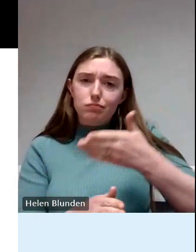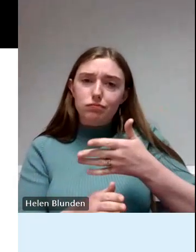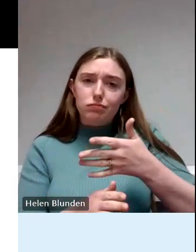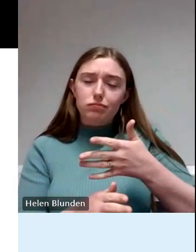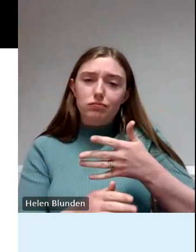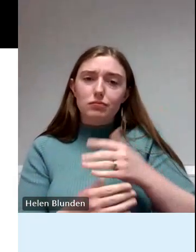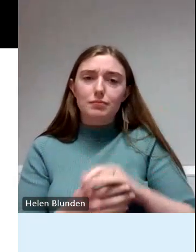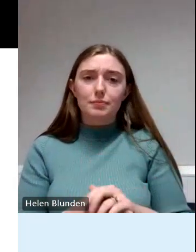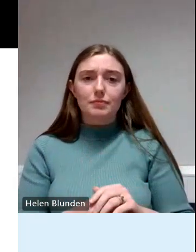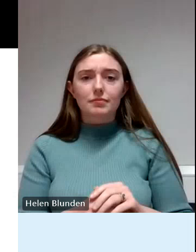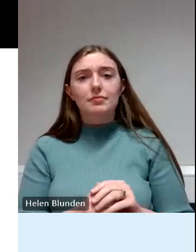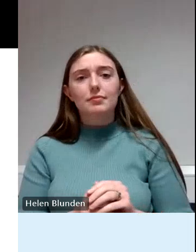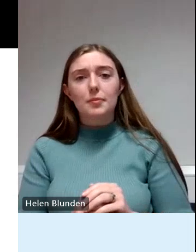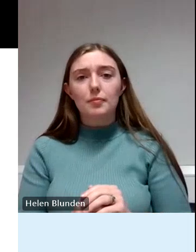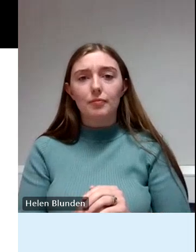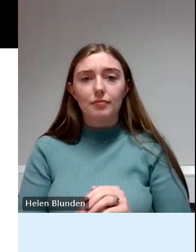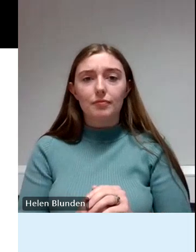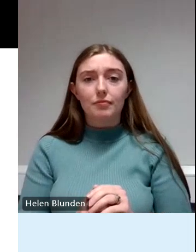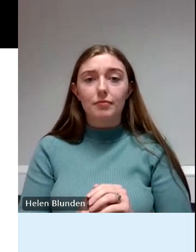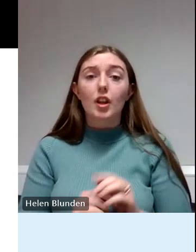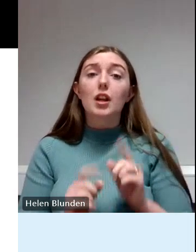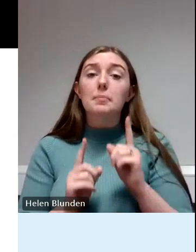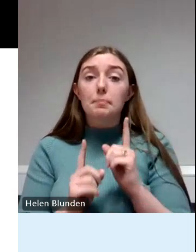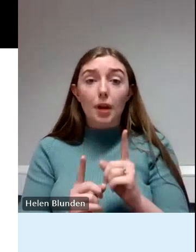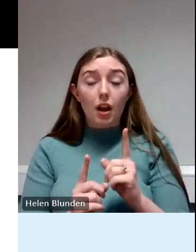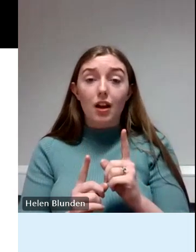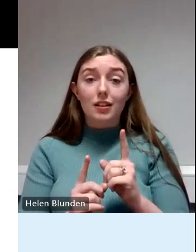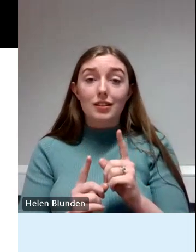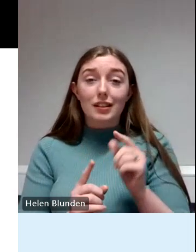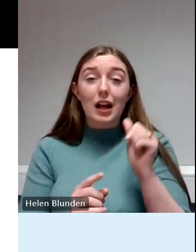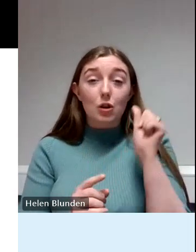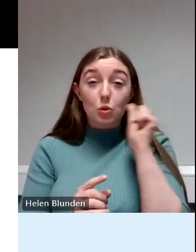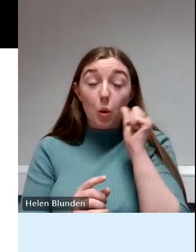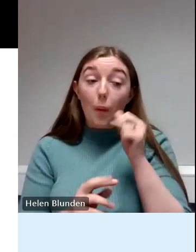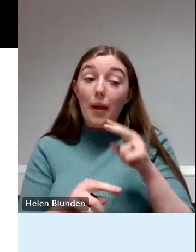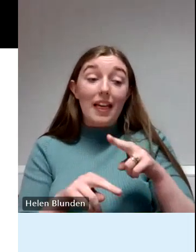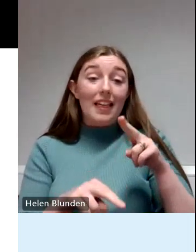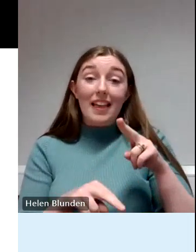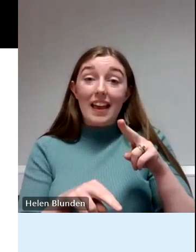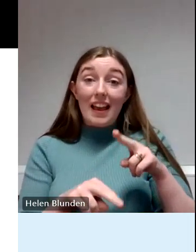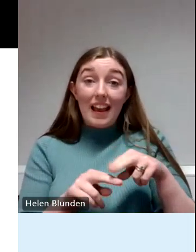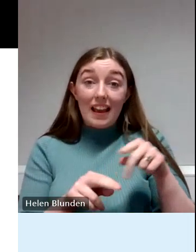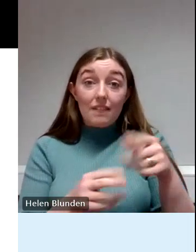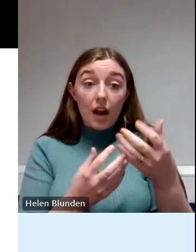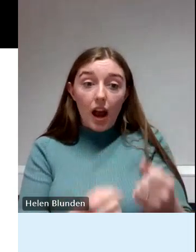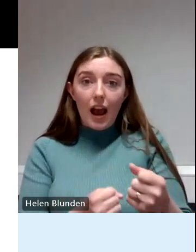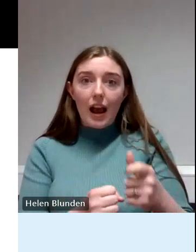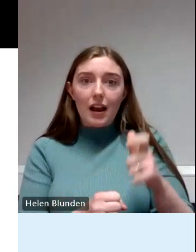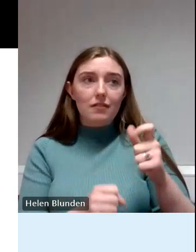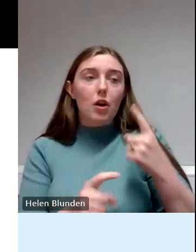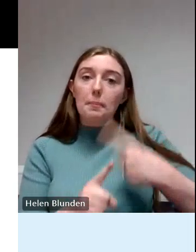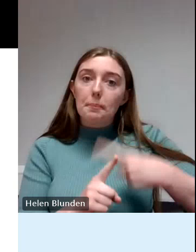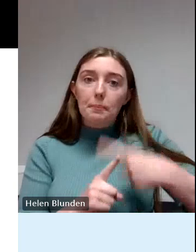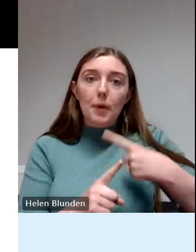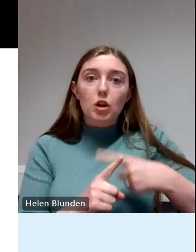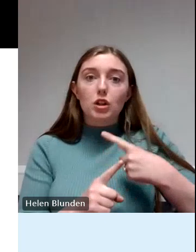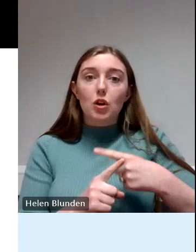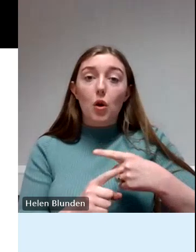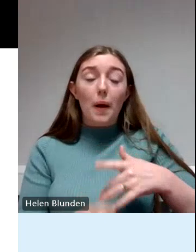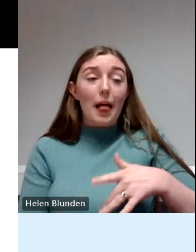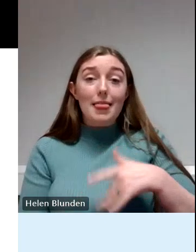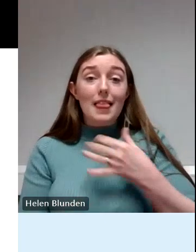said, please know that if you have an emergency or a life-threatening situation,